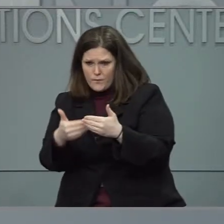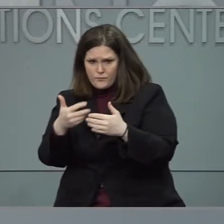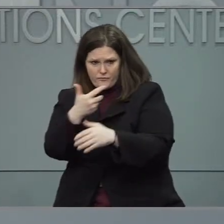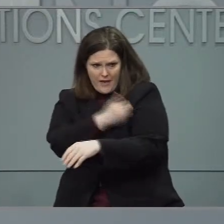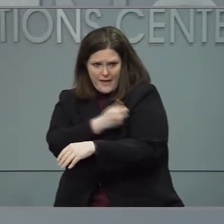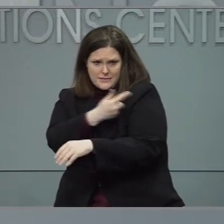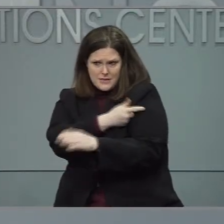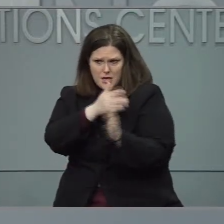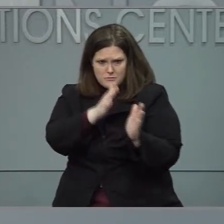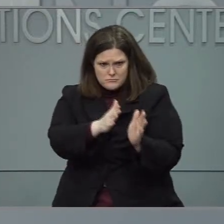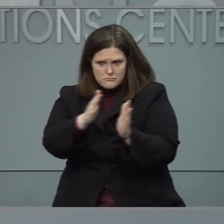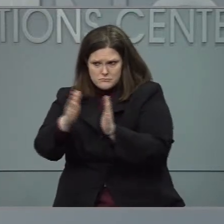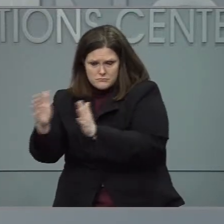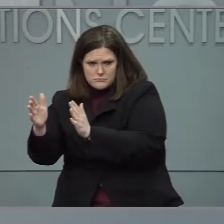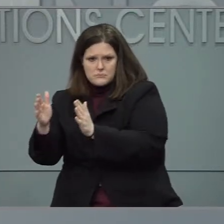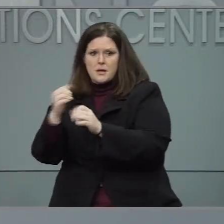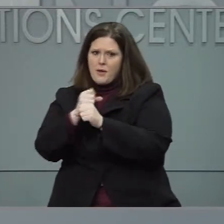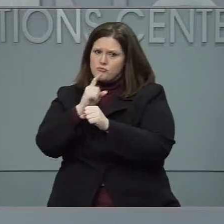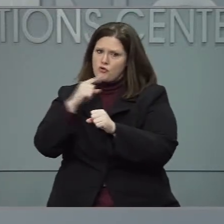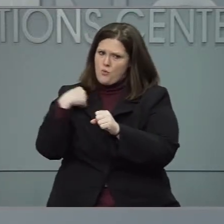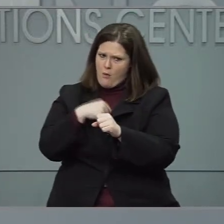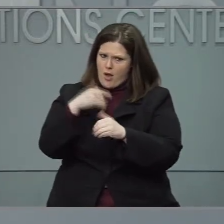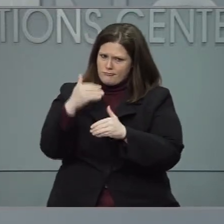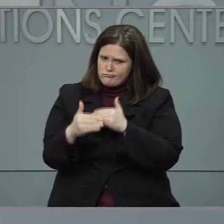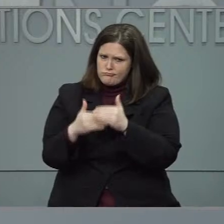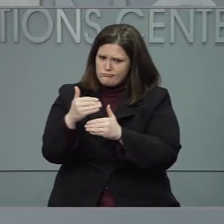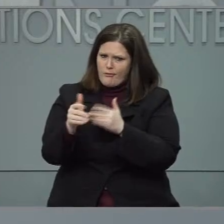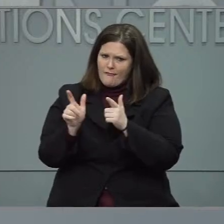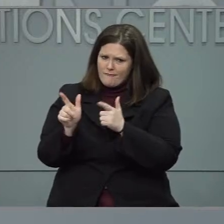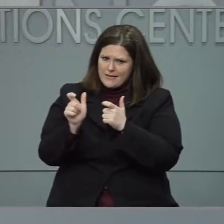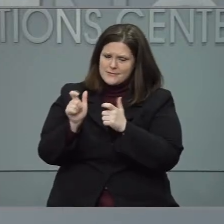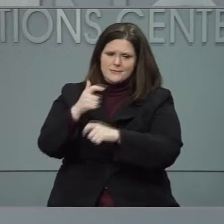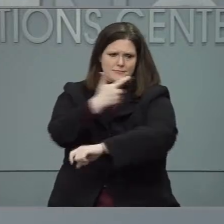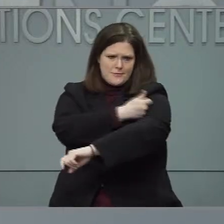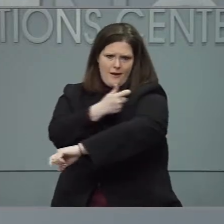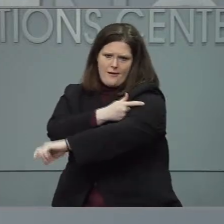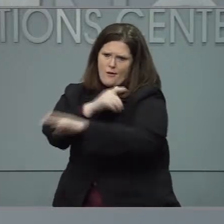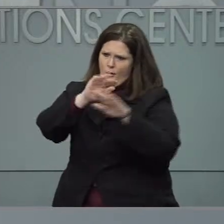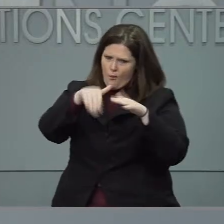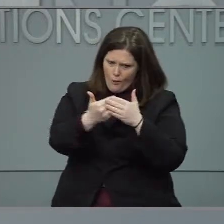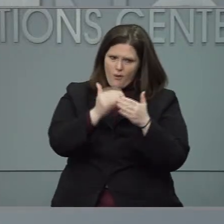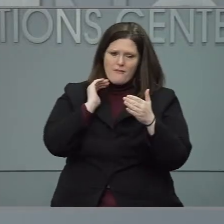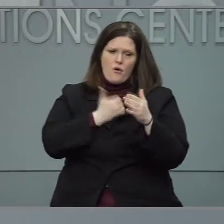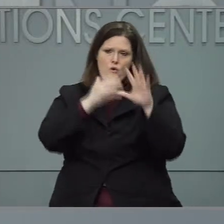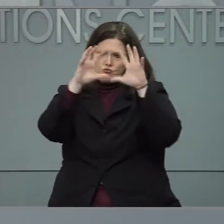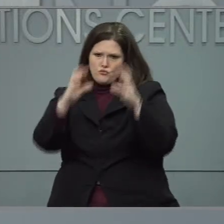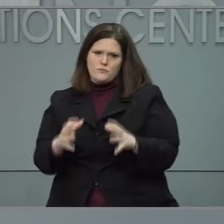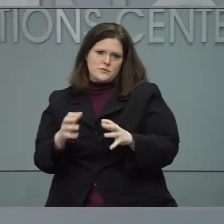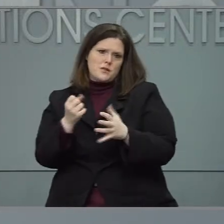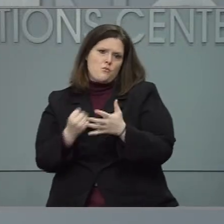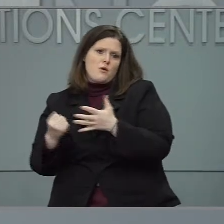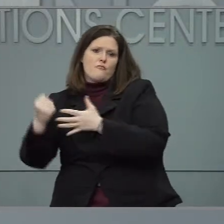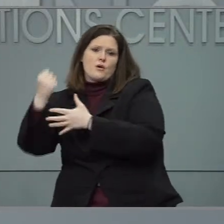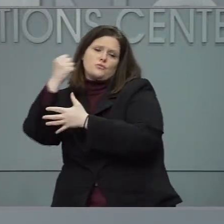forward with due haste to get to all of our priority groups as quickly as possible. Thank you.